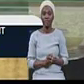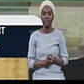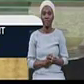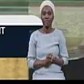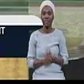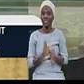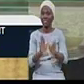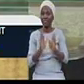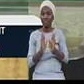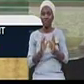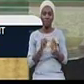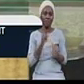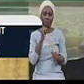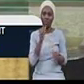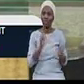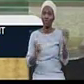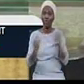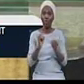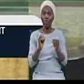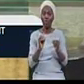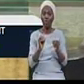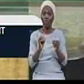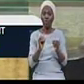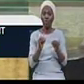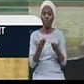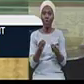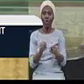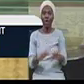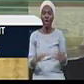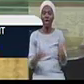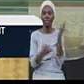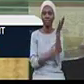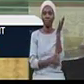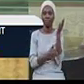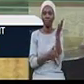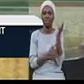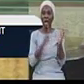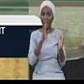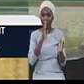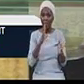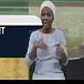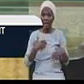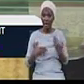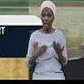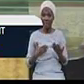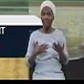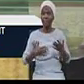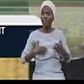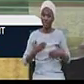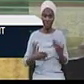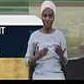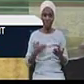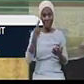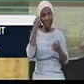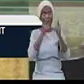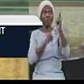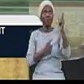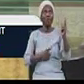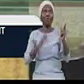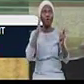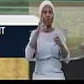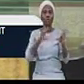not, O land. Be glad and rejoice, for the Lord will do great